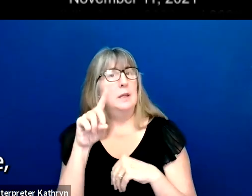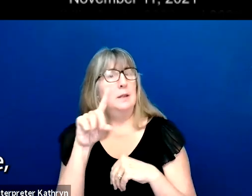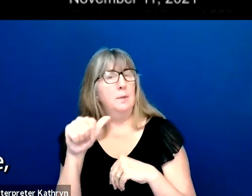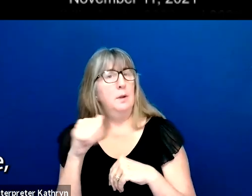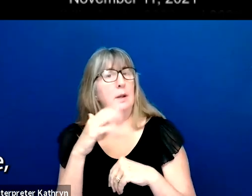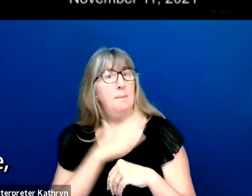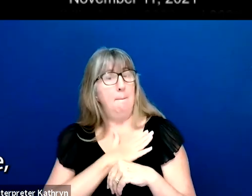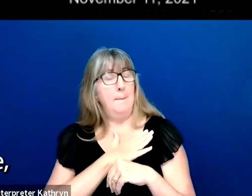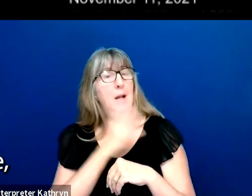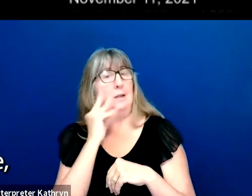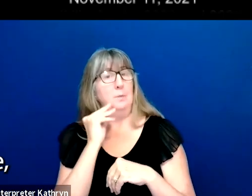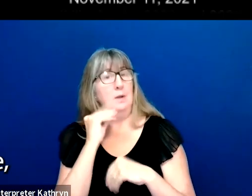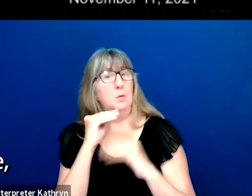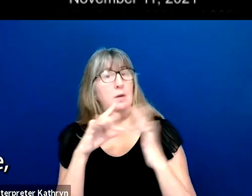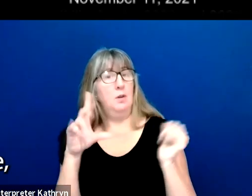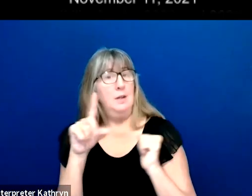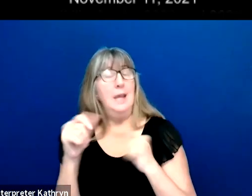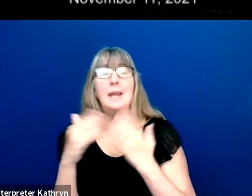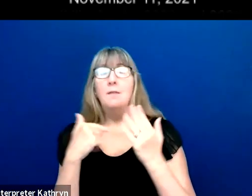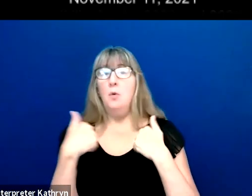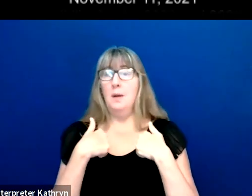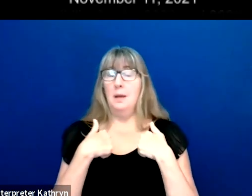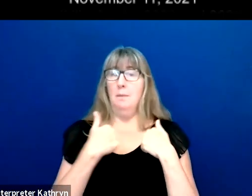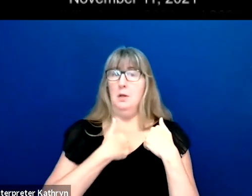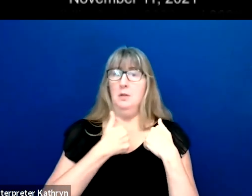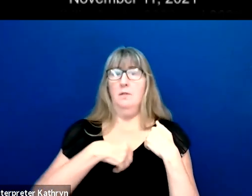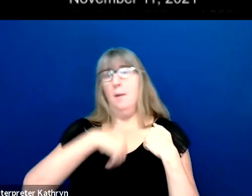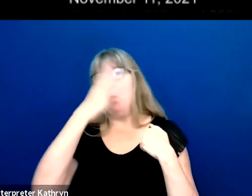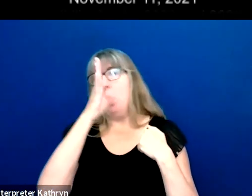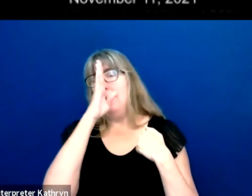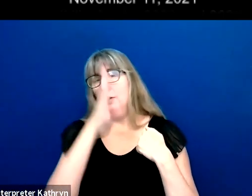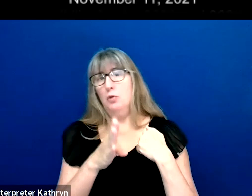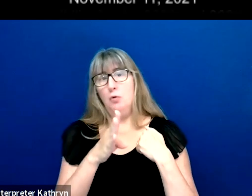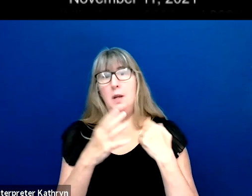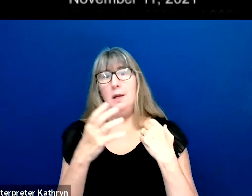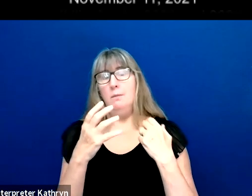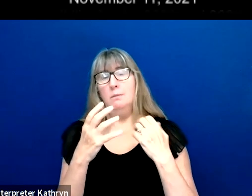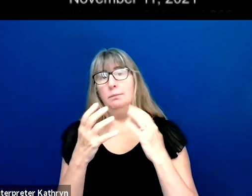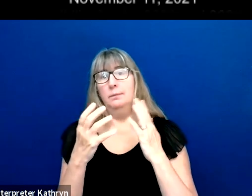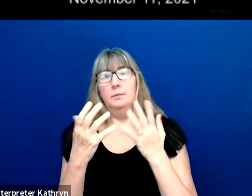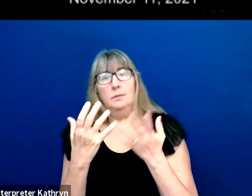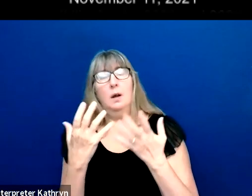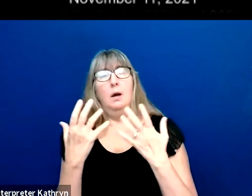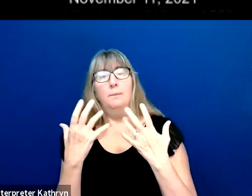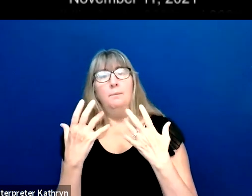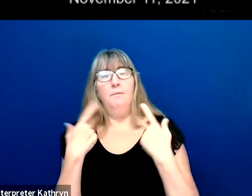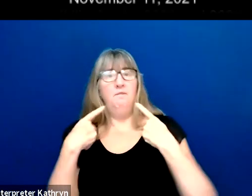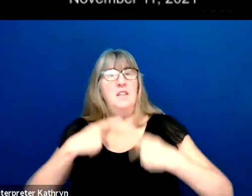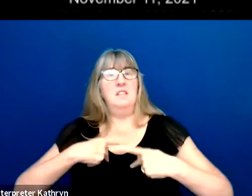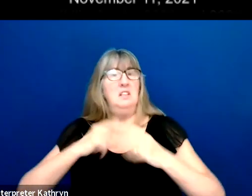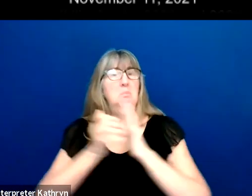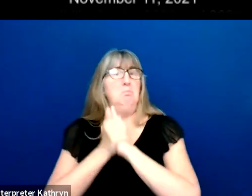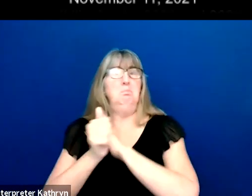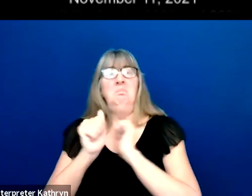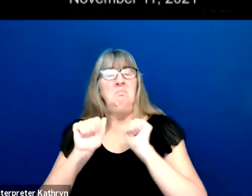experience with diversity and disability, even though I'm white, heterosexual, able-bodied male, for example, that experience